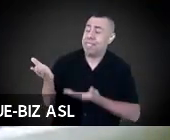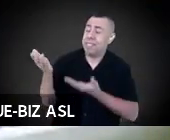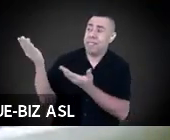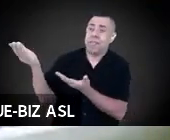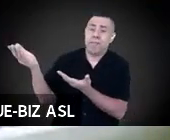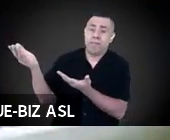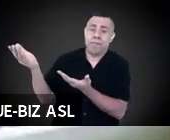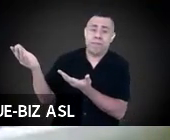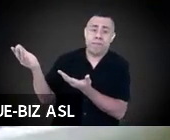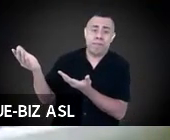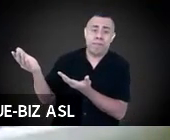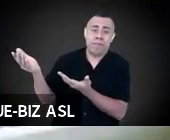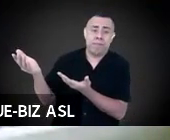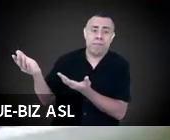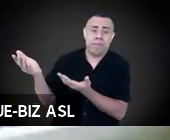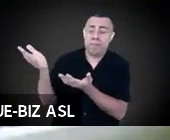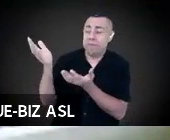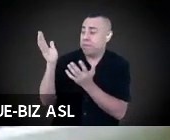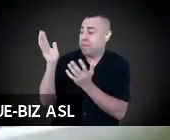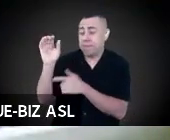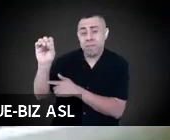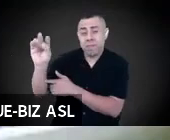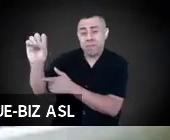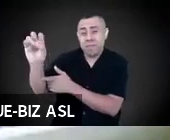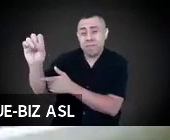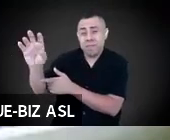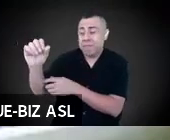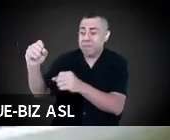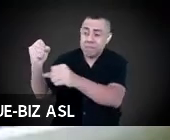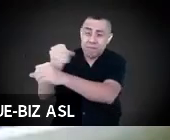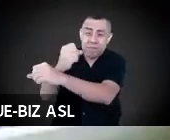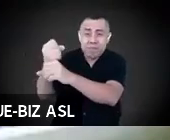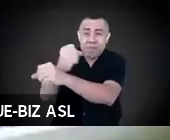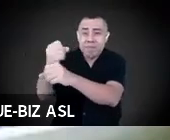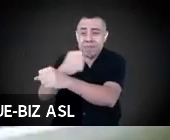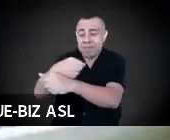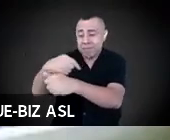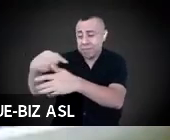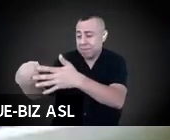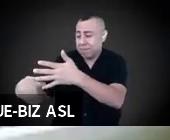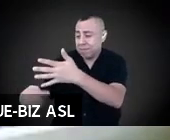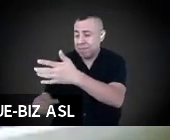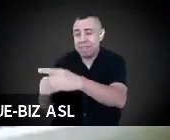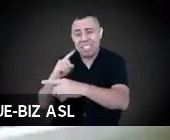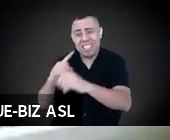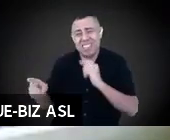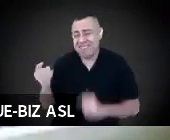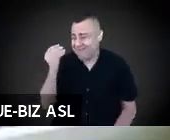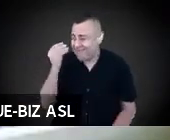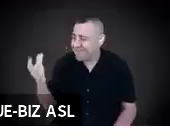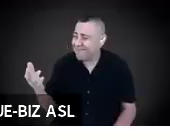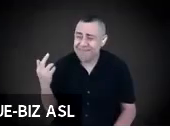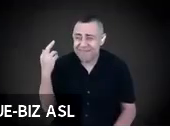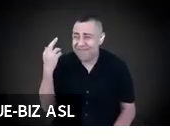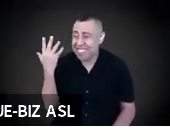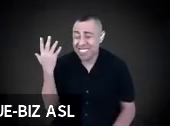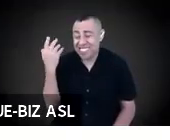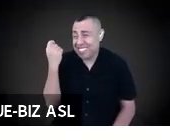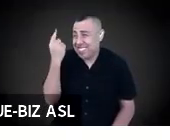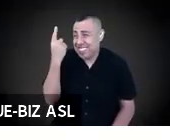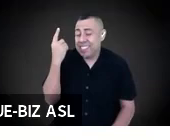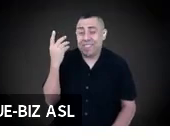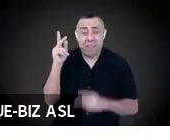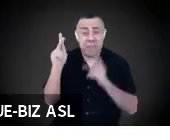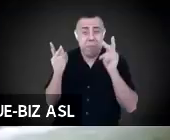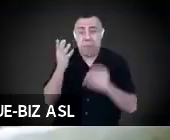talk through stats and everything else, but for some reason, people, they're not interested in facts. No. For whatever